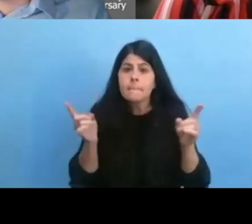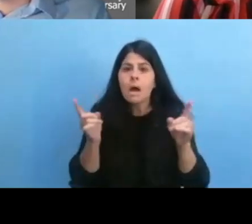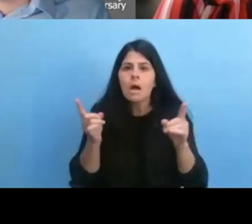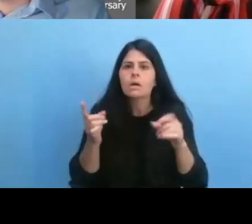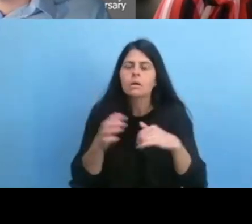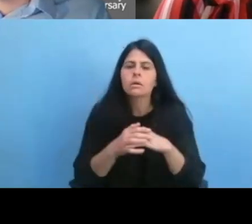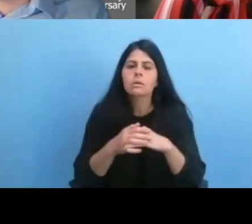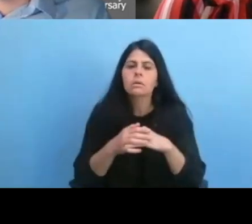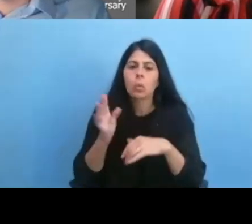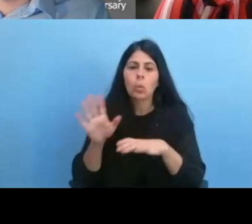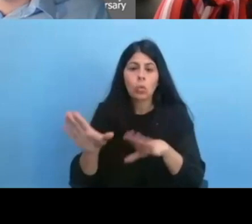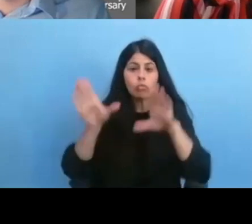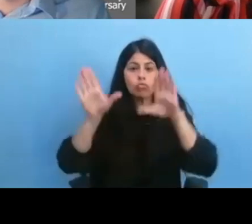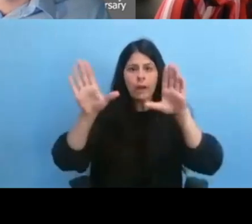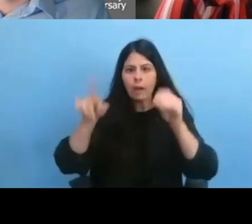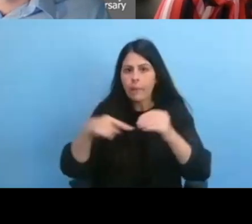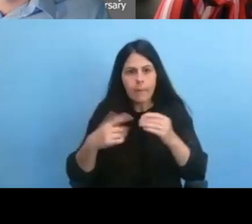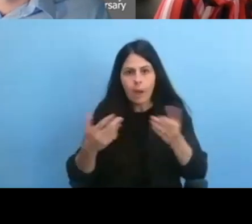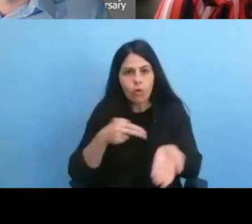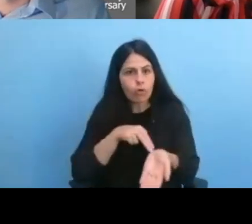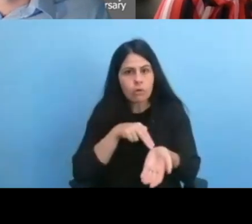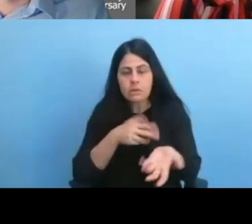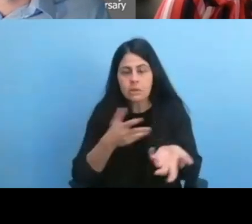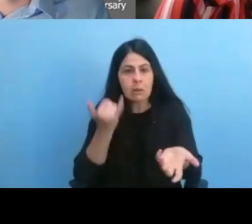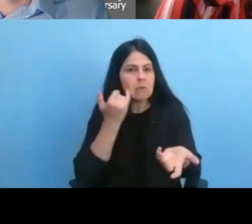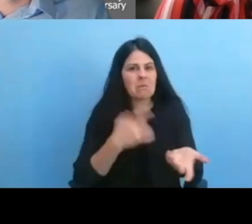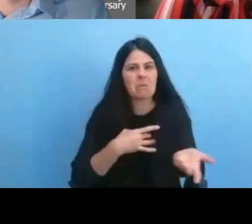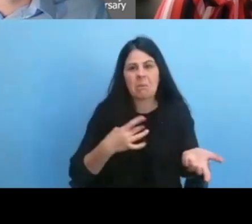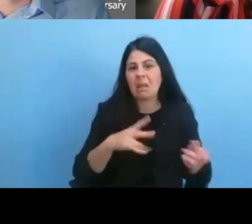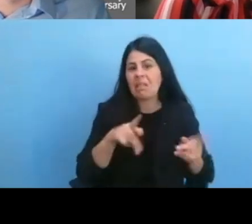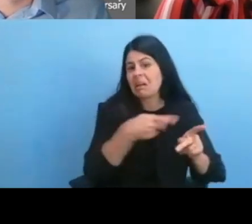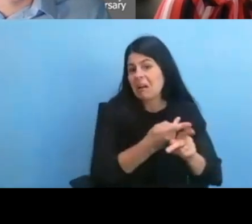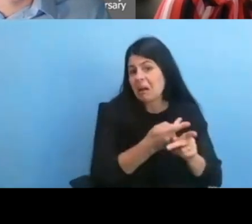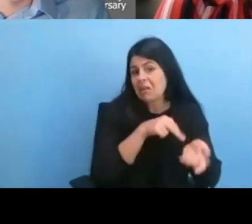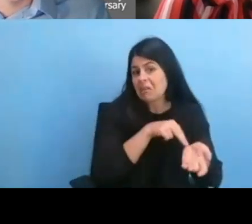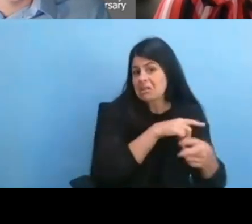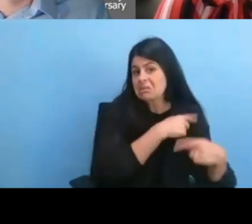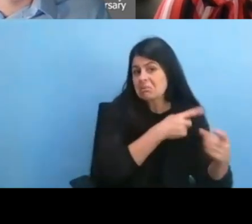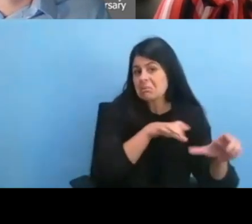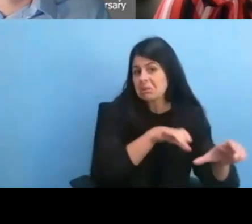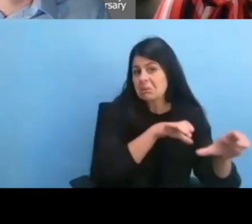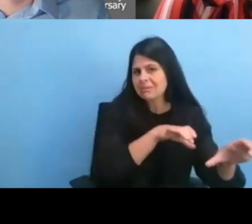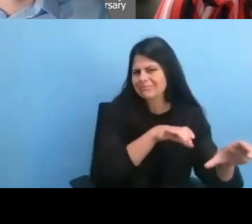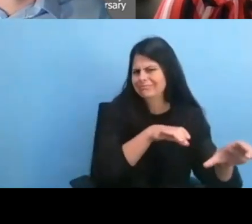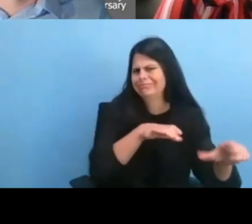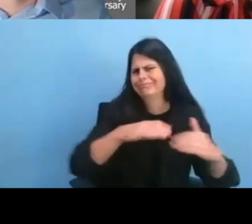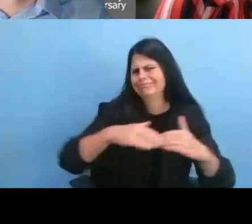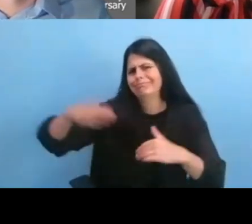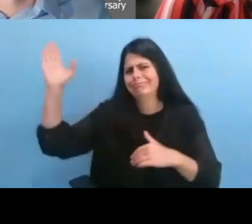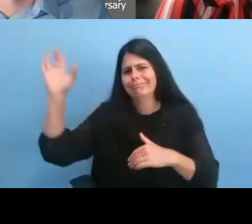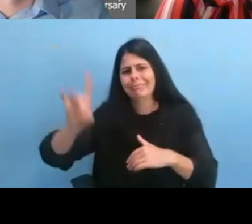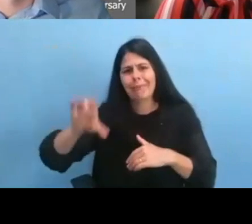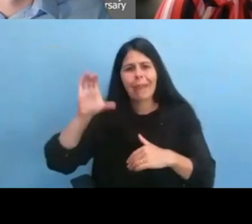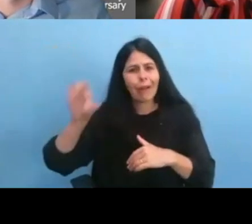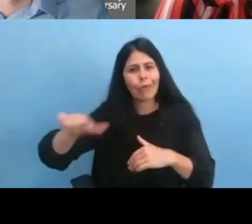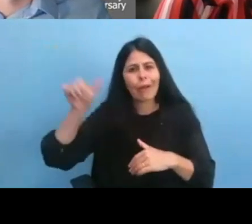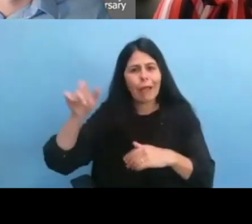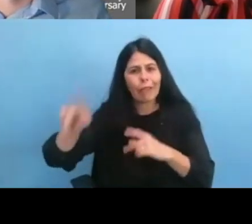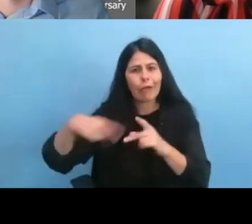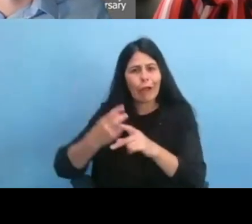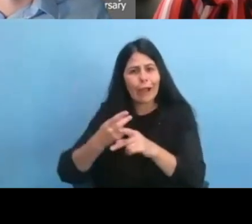nursing is if you don't like the kind of nursing you're doing, there's 800 other kinds out there to like figure it